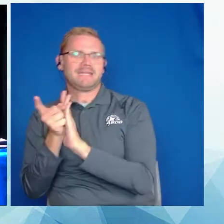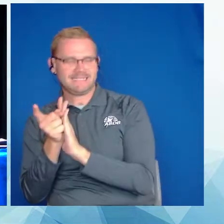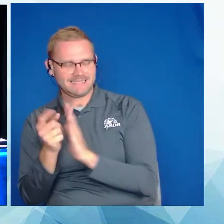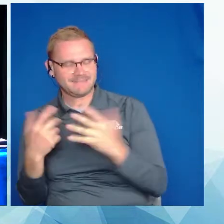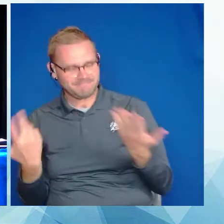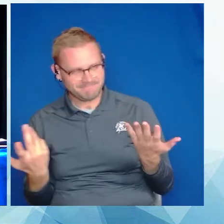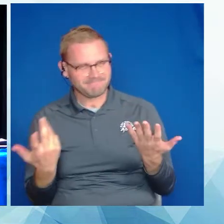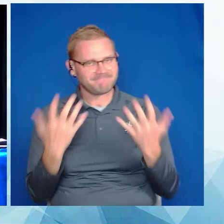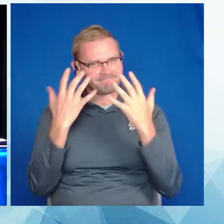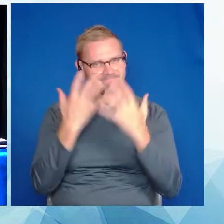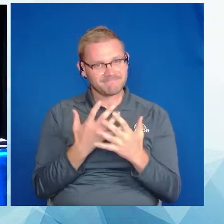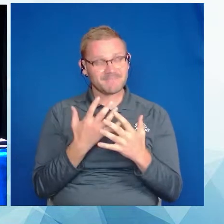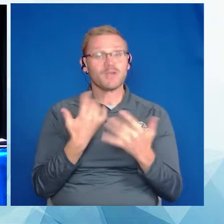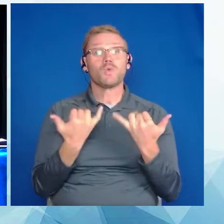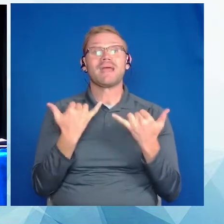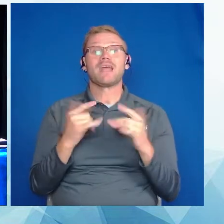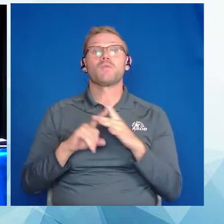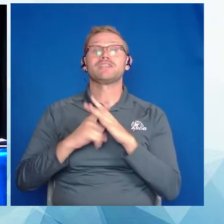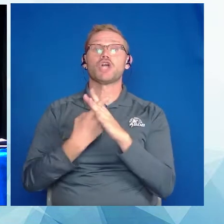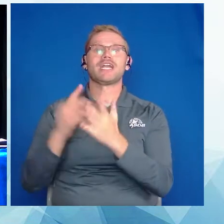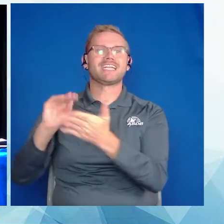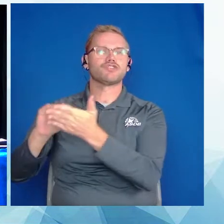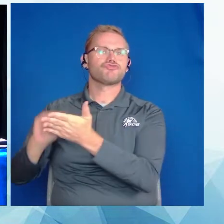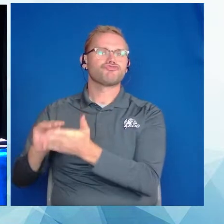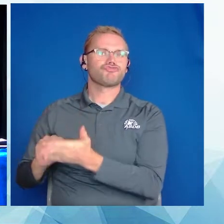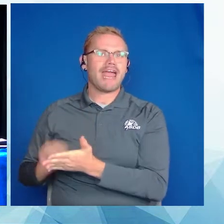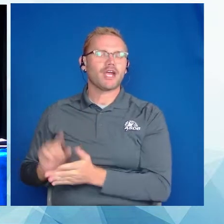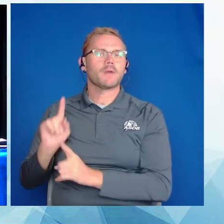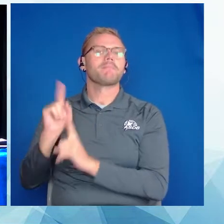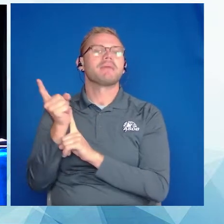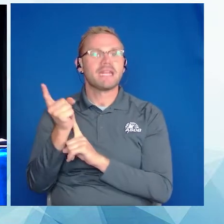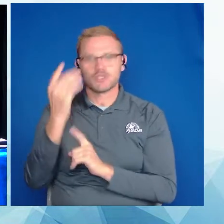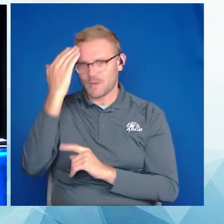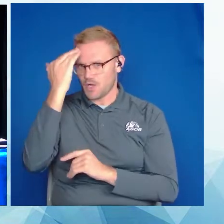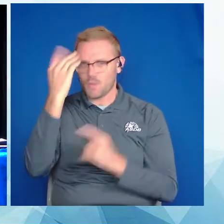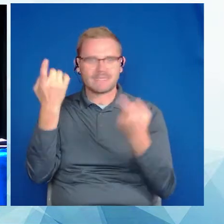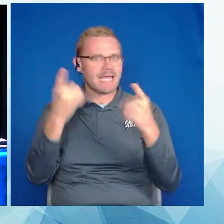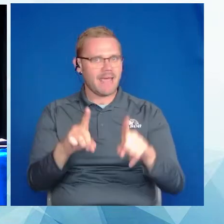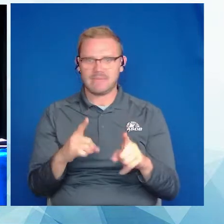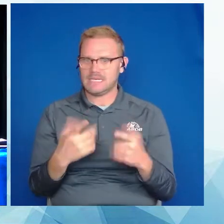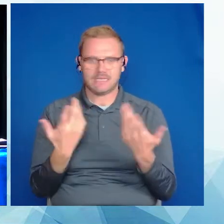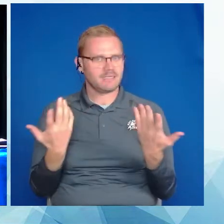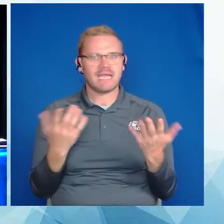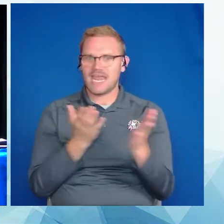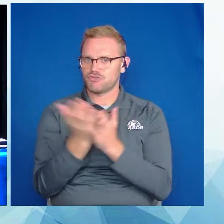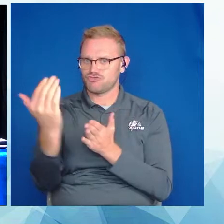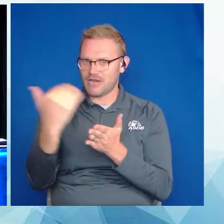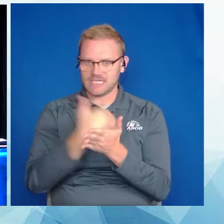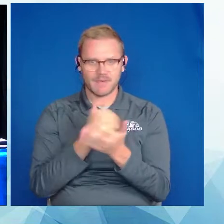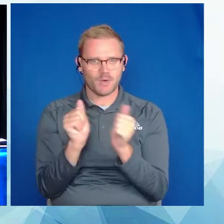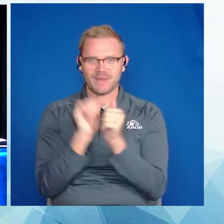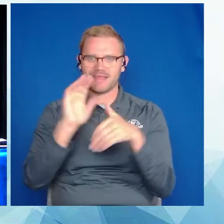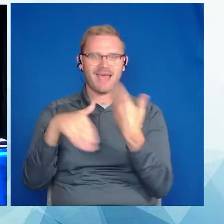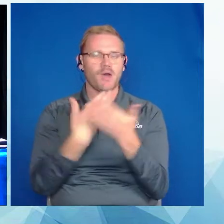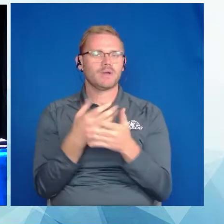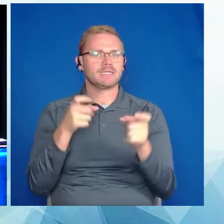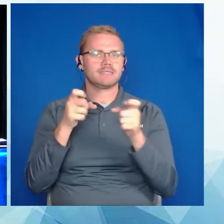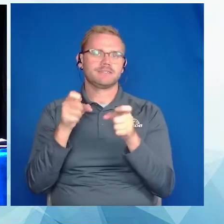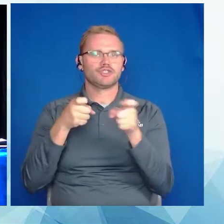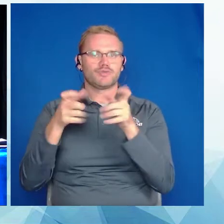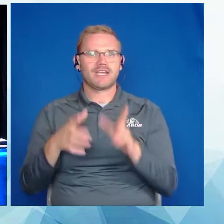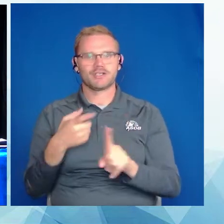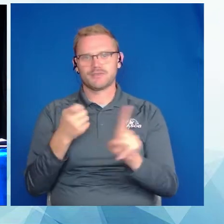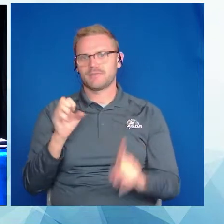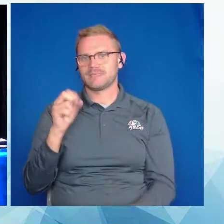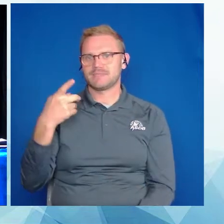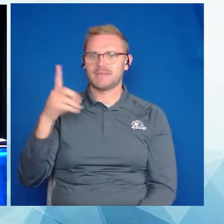We have started a minute tracker, so we are fully aware of what's happening and are being transparent with our SPED directors